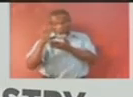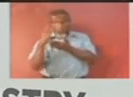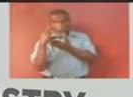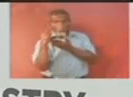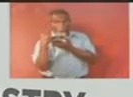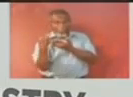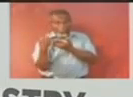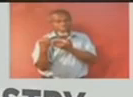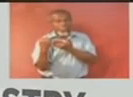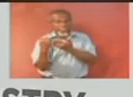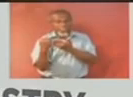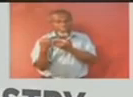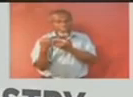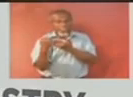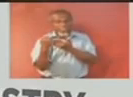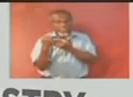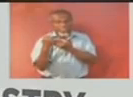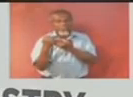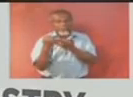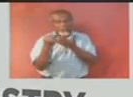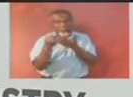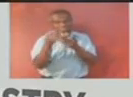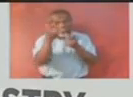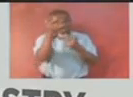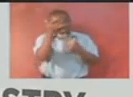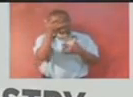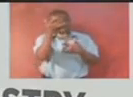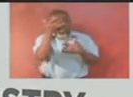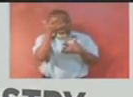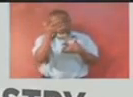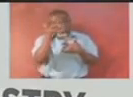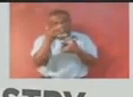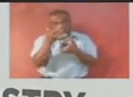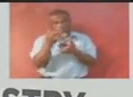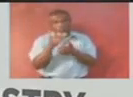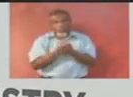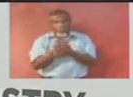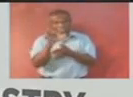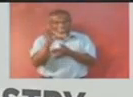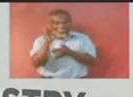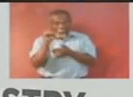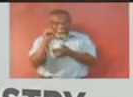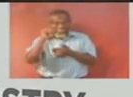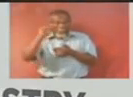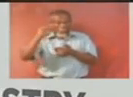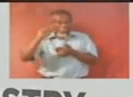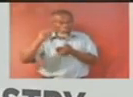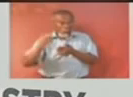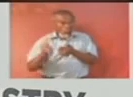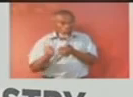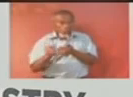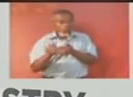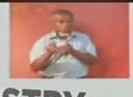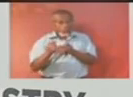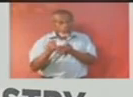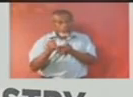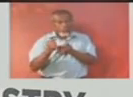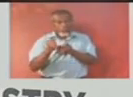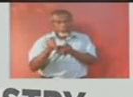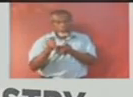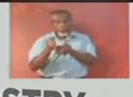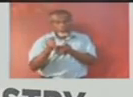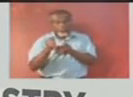cases diagnosed across the world, with 90,000 persons who have died. So this is something that